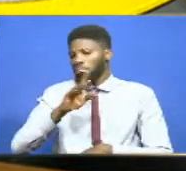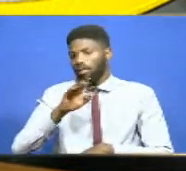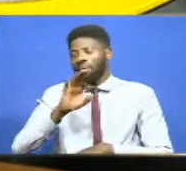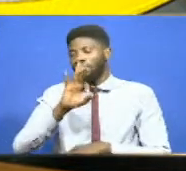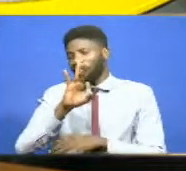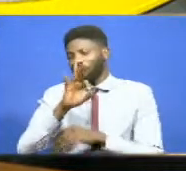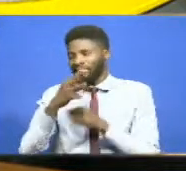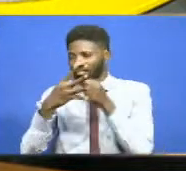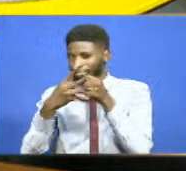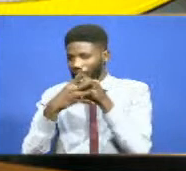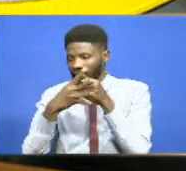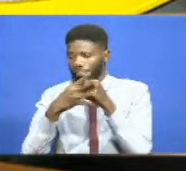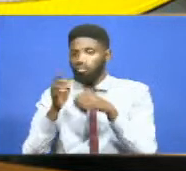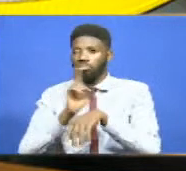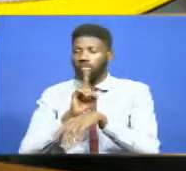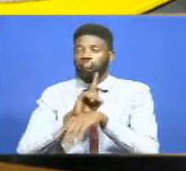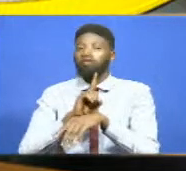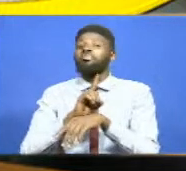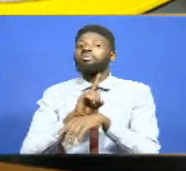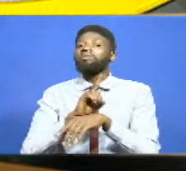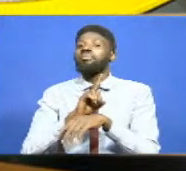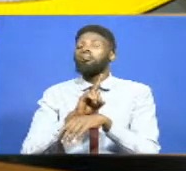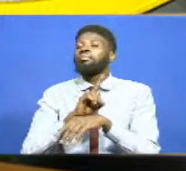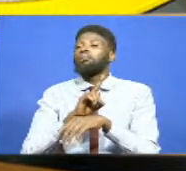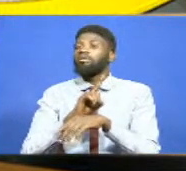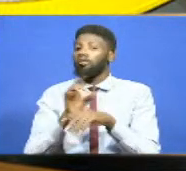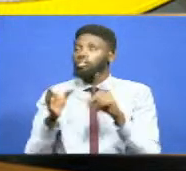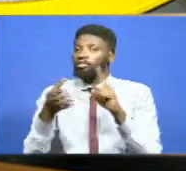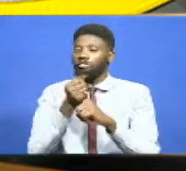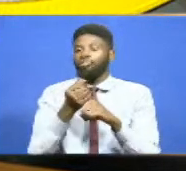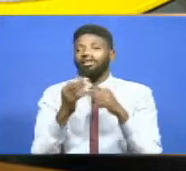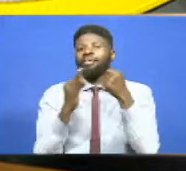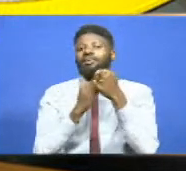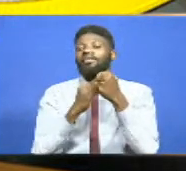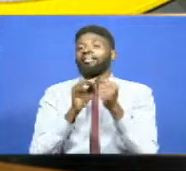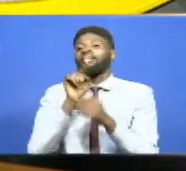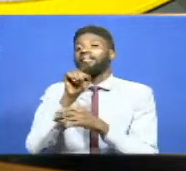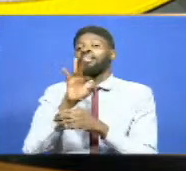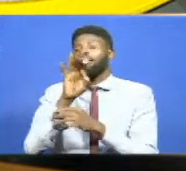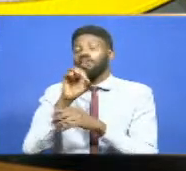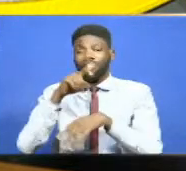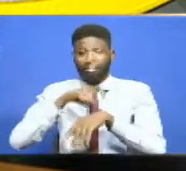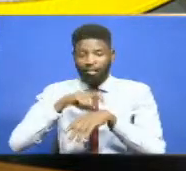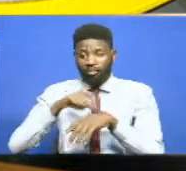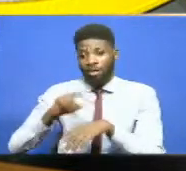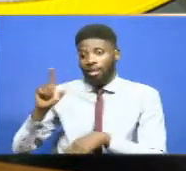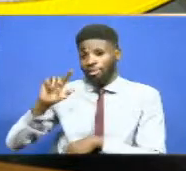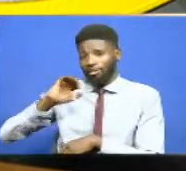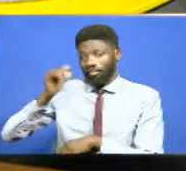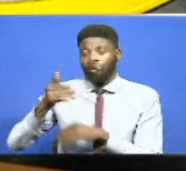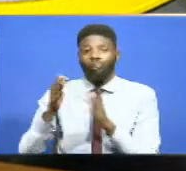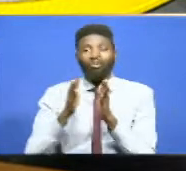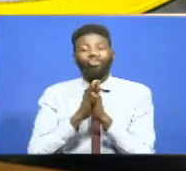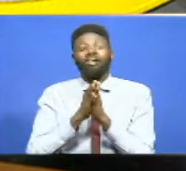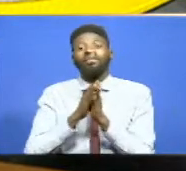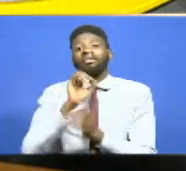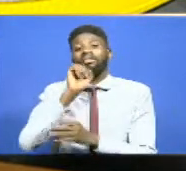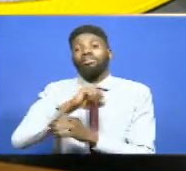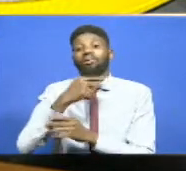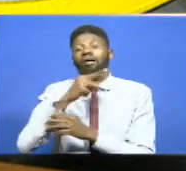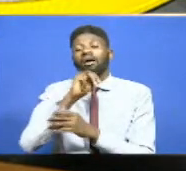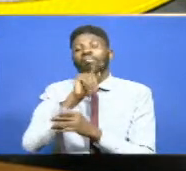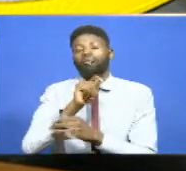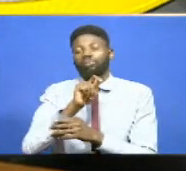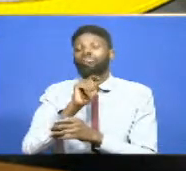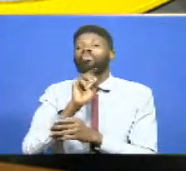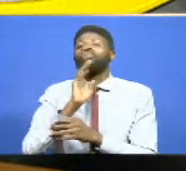39 ifike saa 2 unusu ambapo ule mchuano baina ya Leicester City na Southampton utakuona kujia kwako kwa njia moja kwa moja kwenye Channel 1